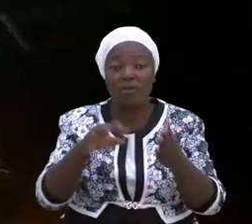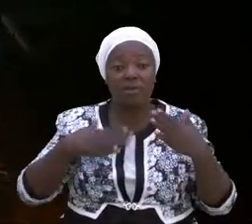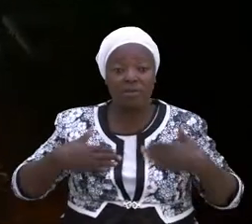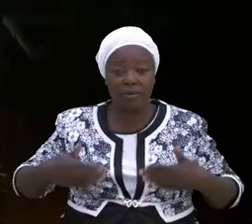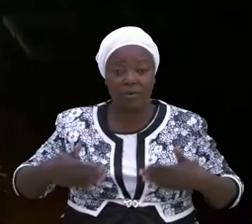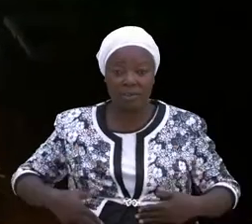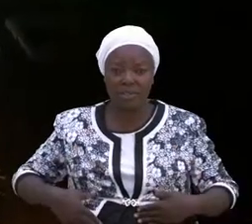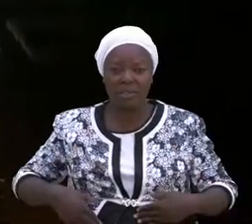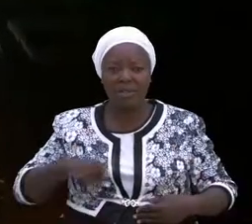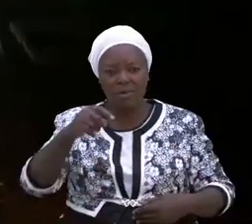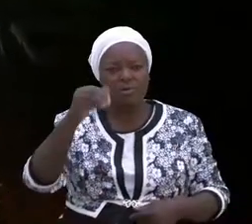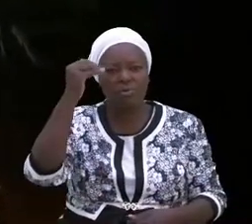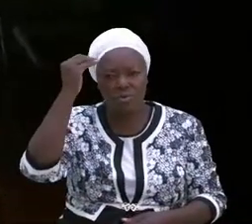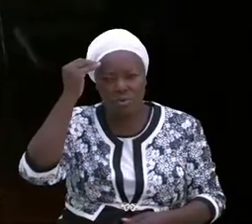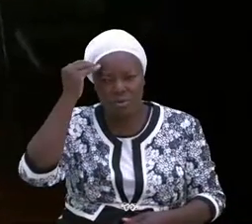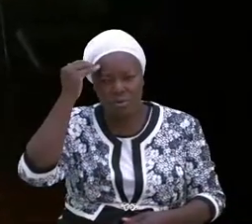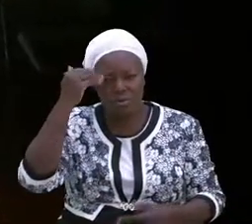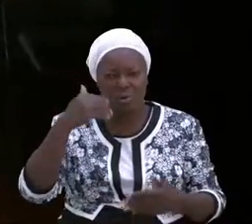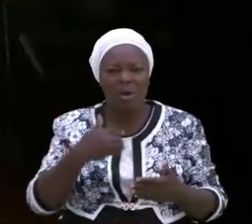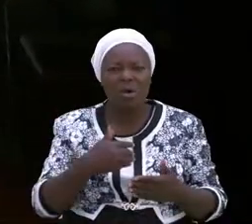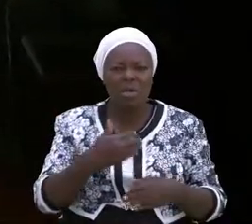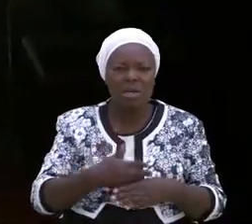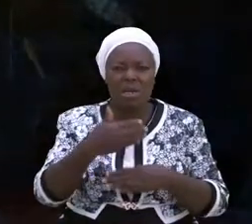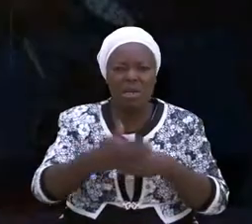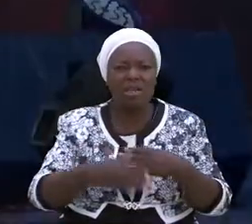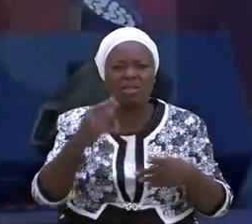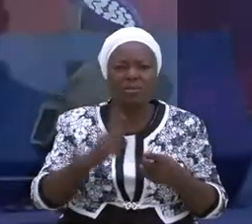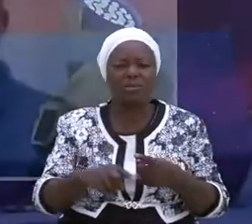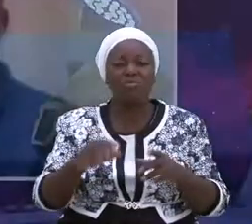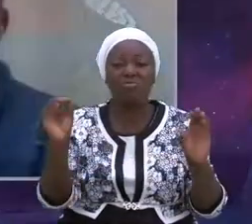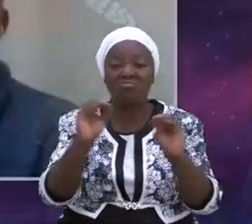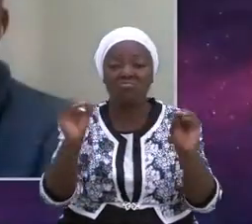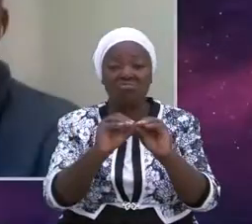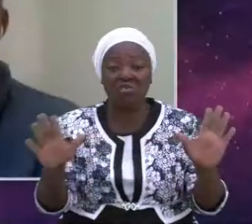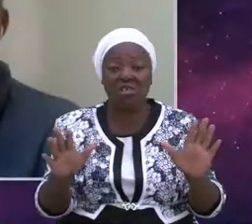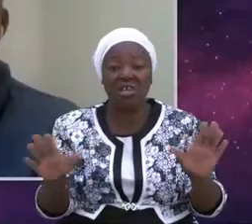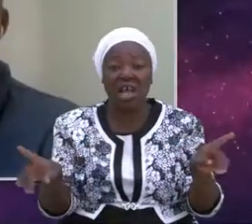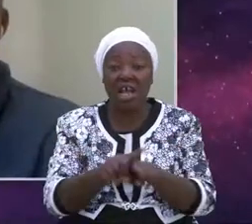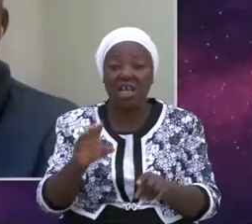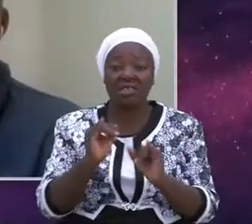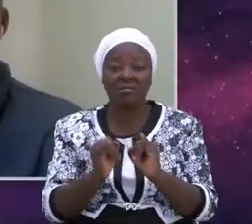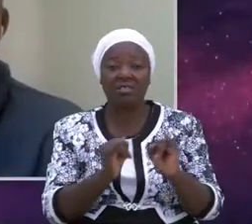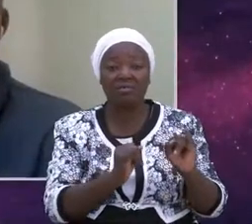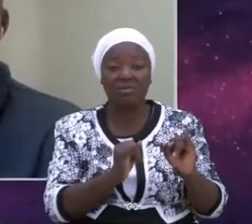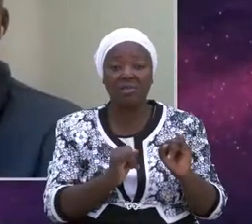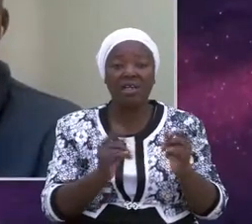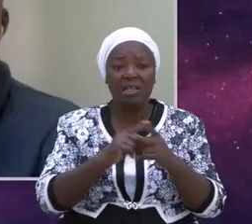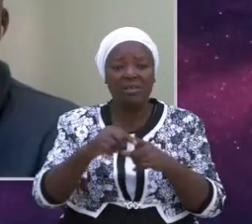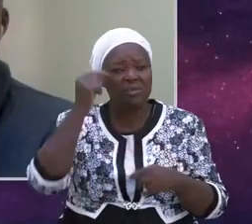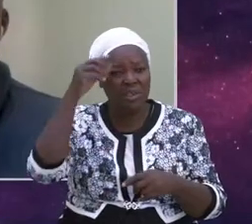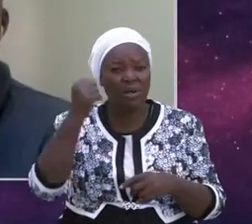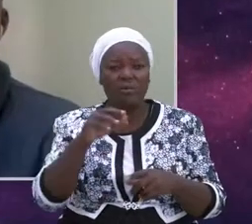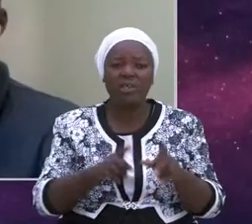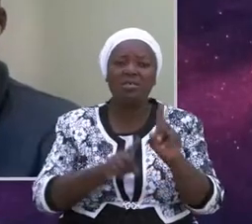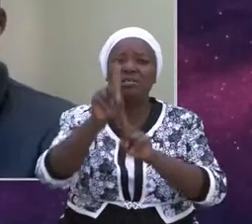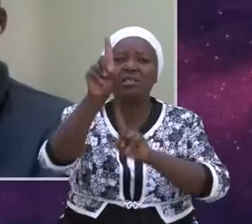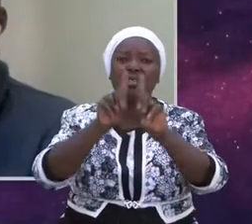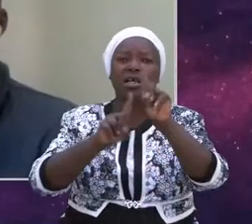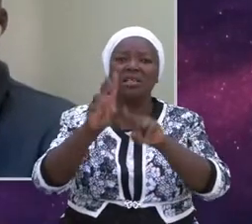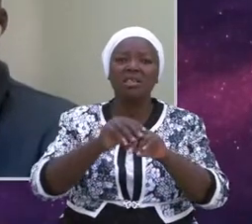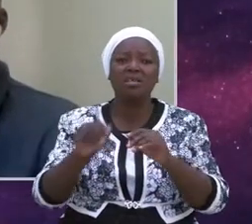you know next to nothing as an individual. You think about the stars in their trillions